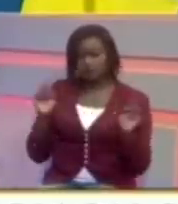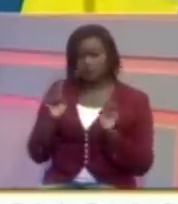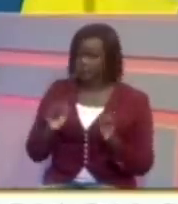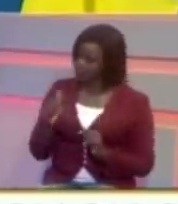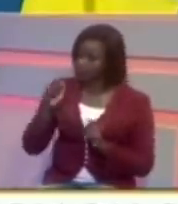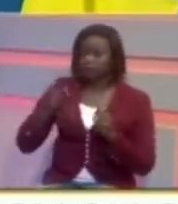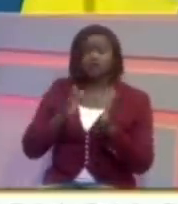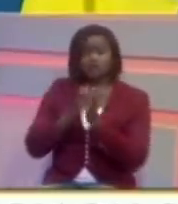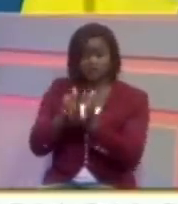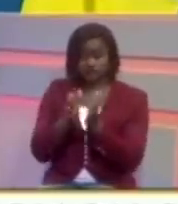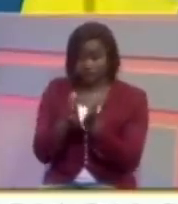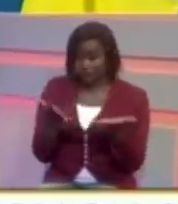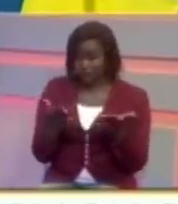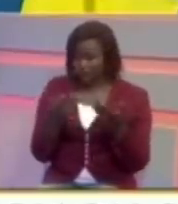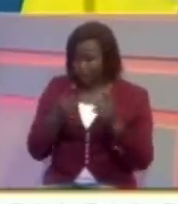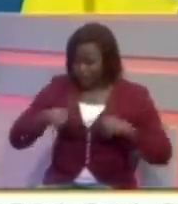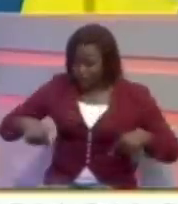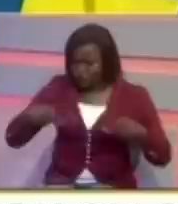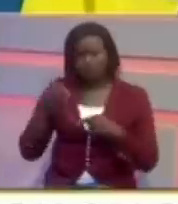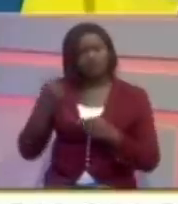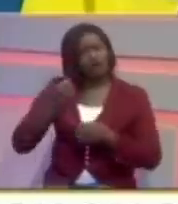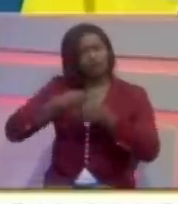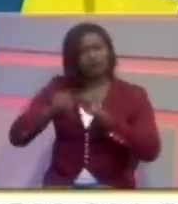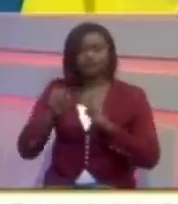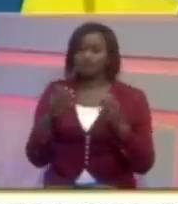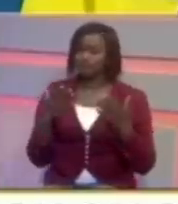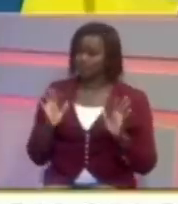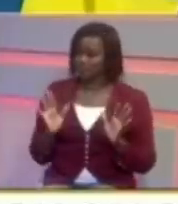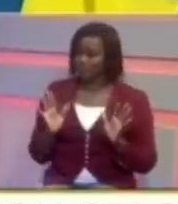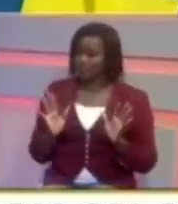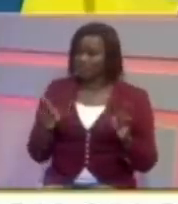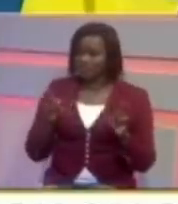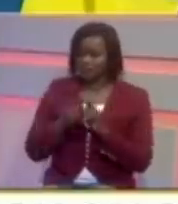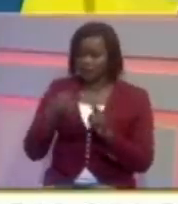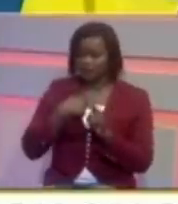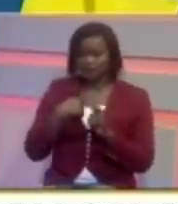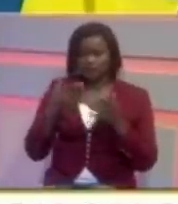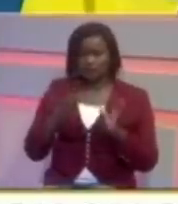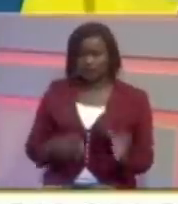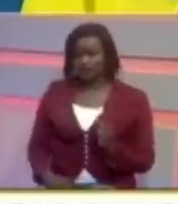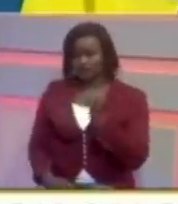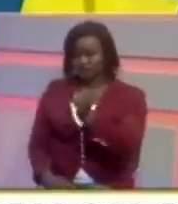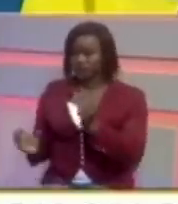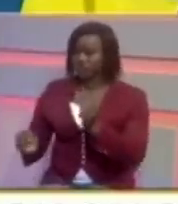But we took action, and I deployed ministers